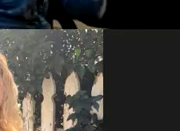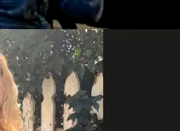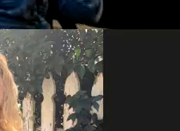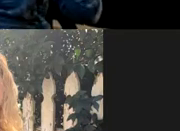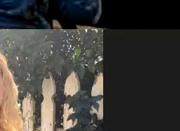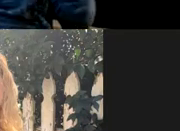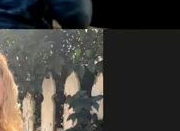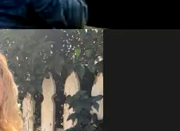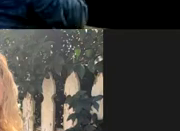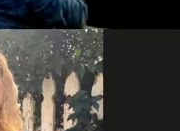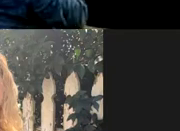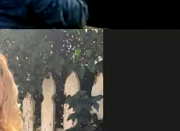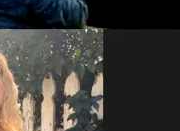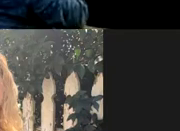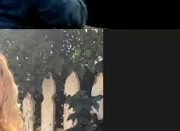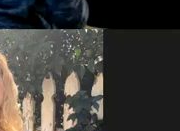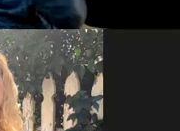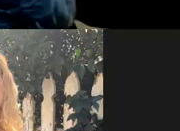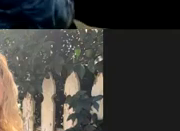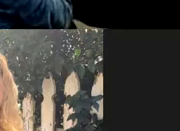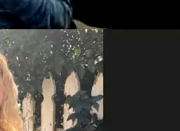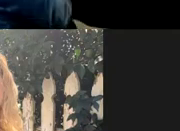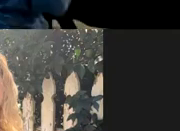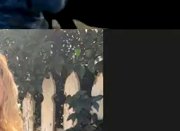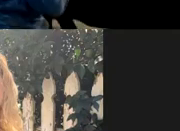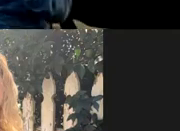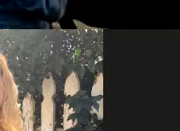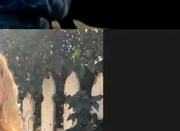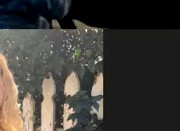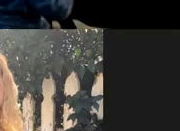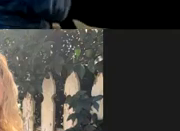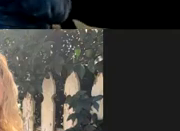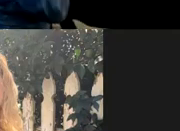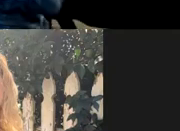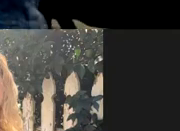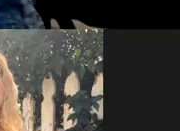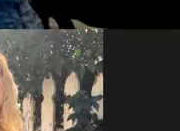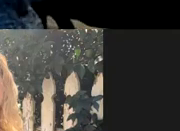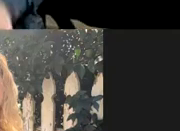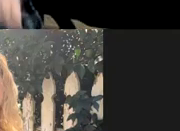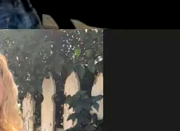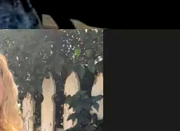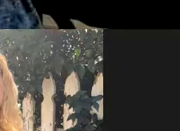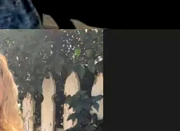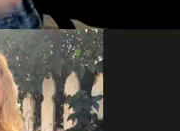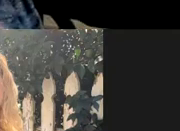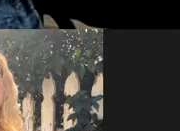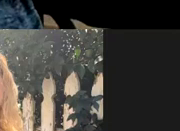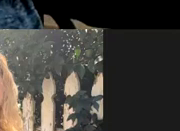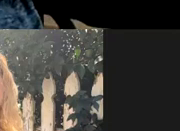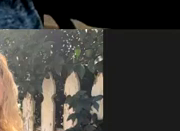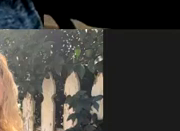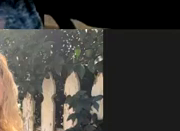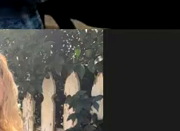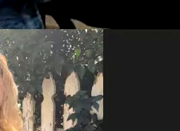even the retaliation protections are pretty weak. So it would be retaliation if a